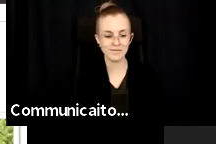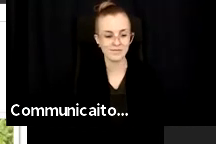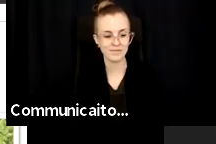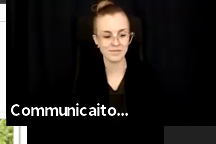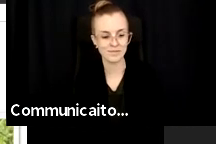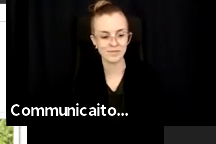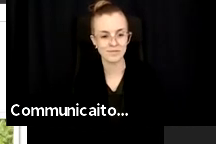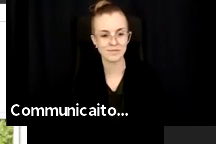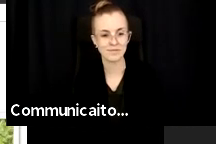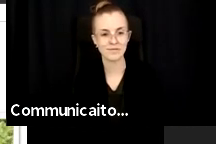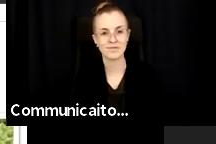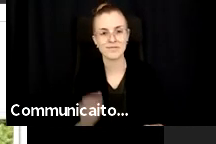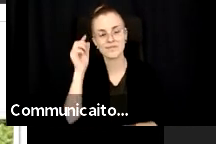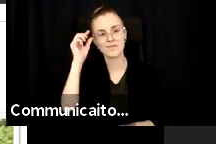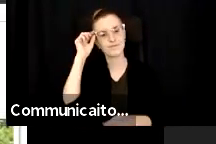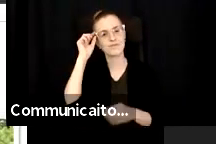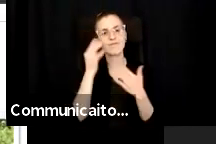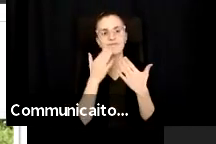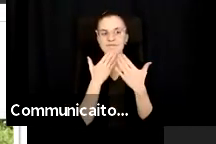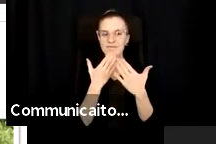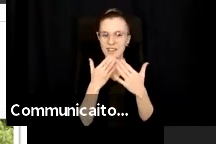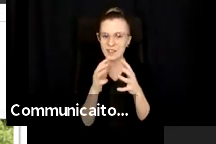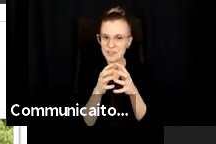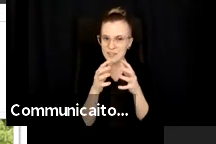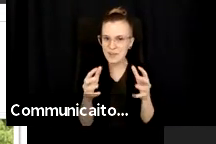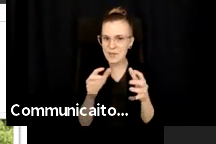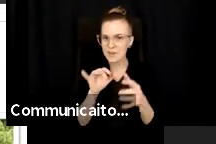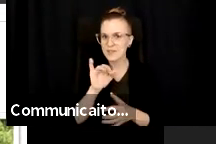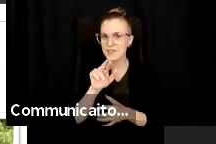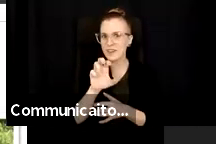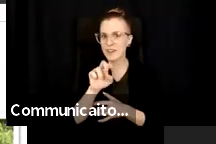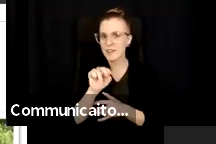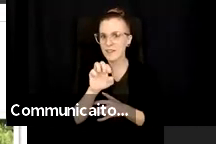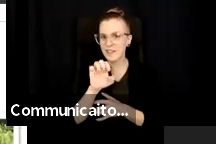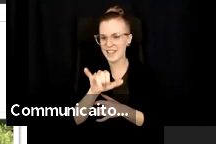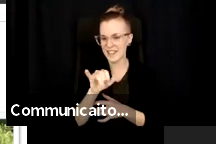Thank you very much, Irene. That was beautiful. And thank you very much to the